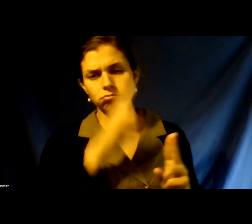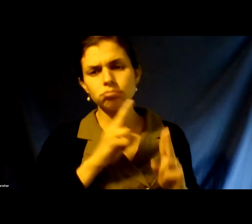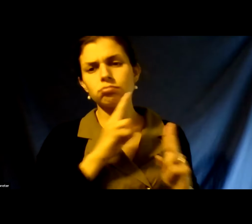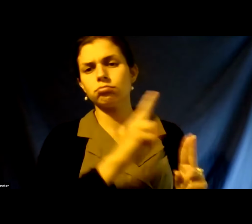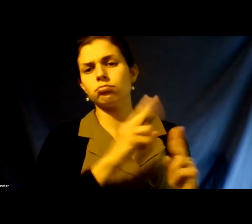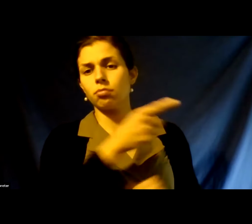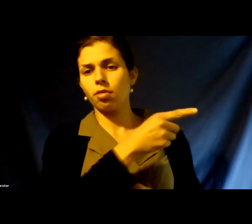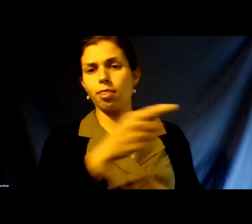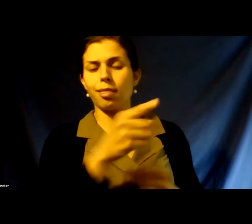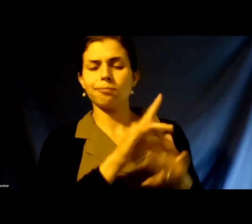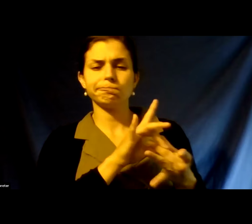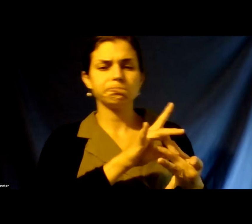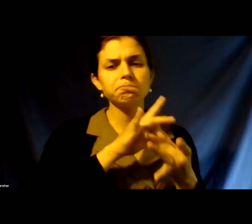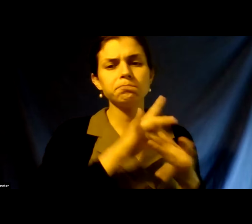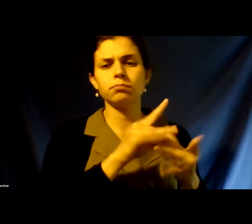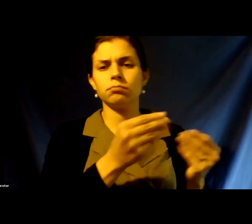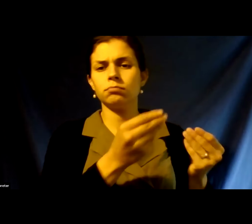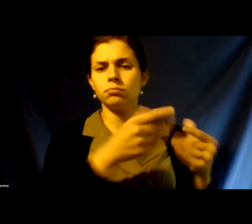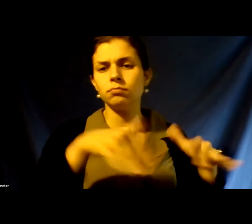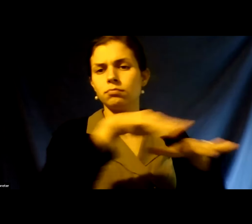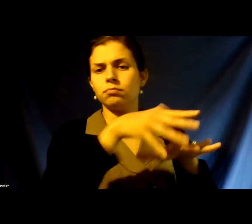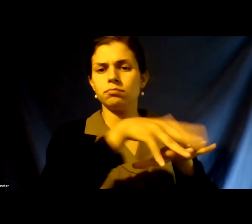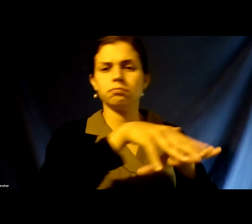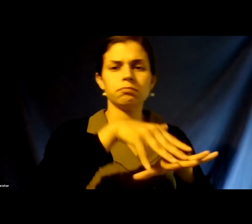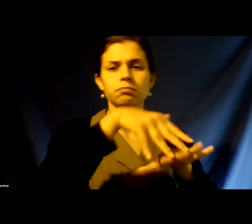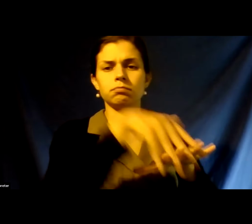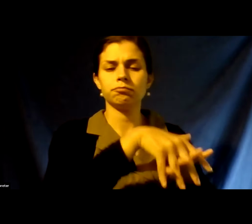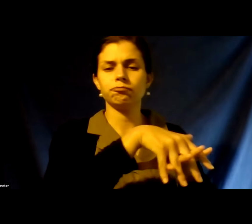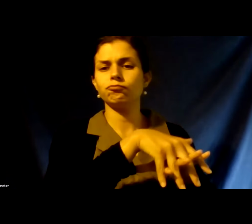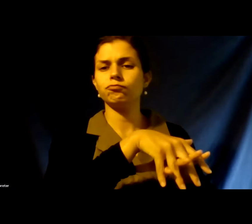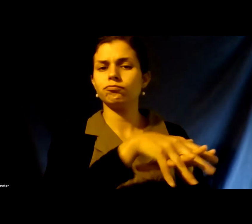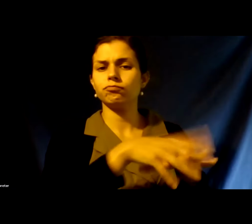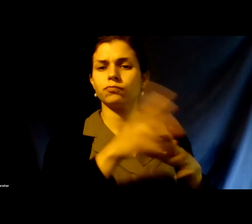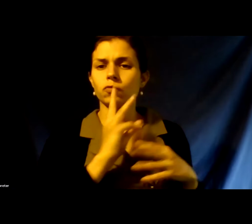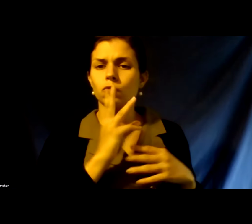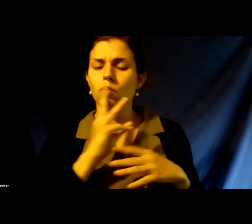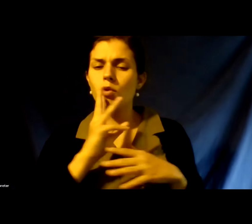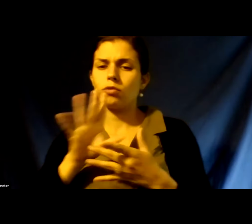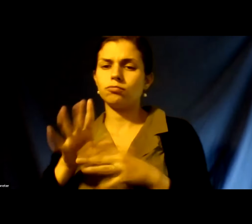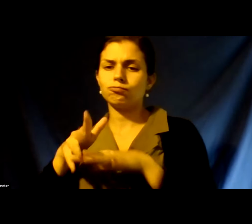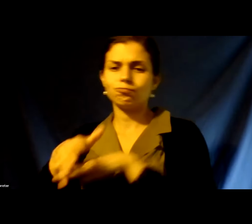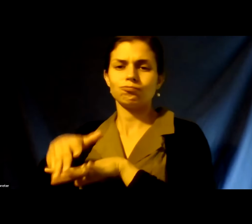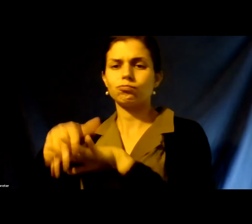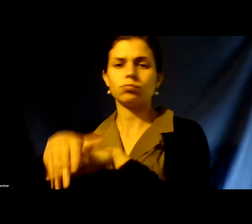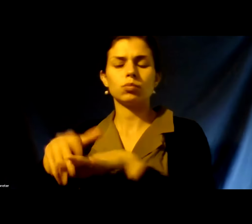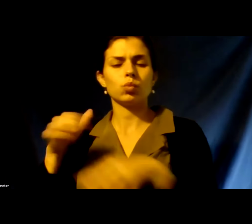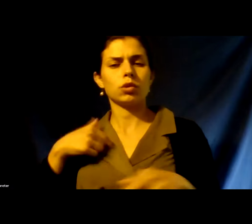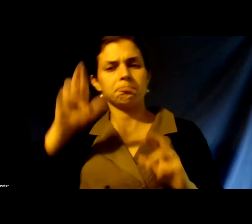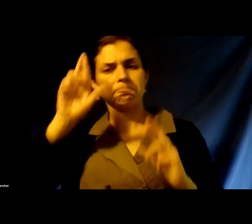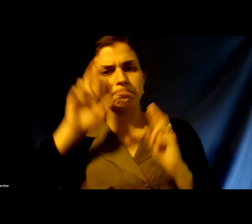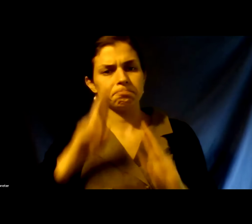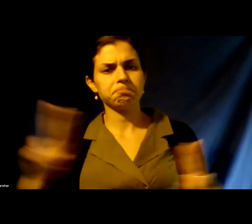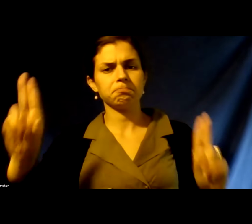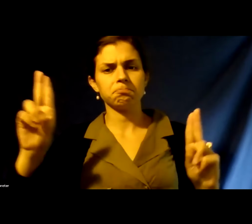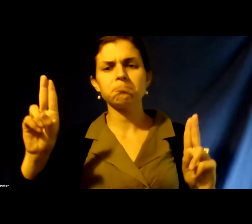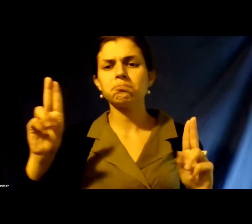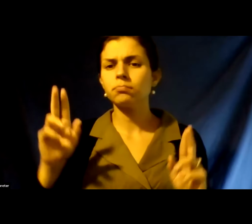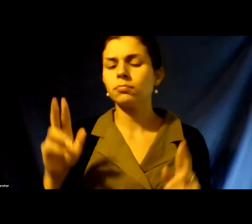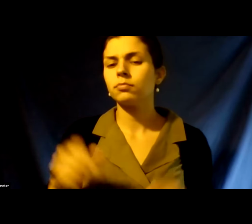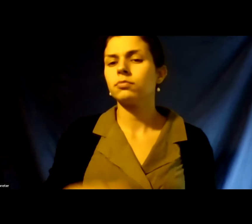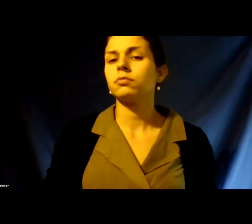sacred spiritual connection with the land and water. By acknowledging